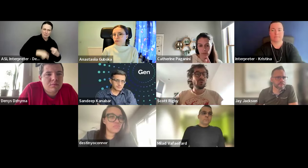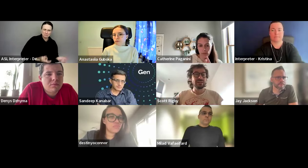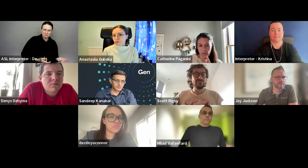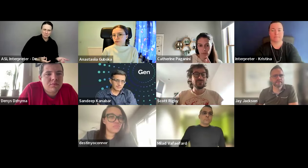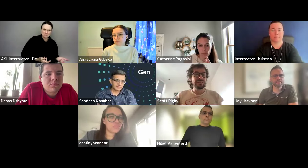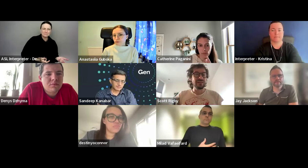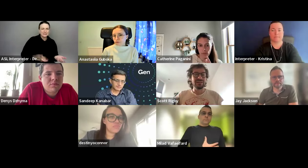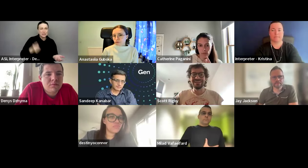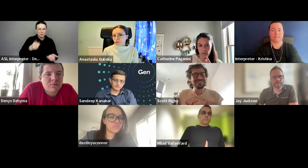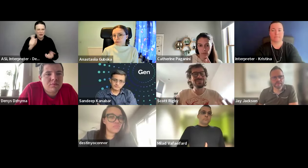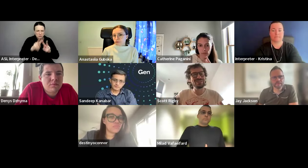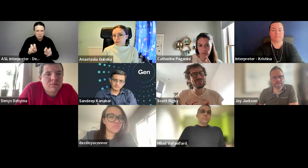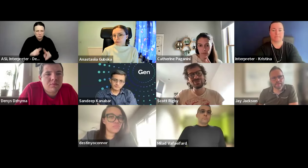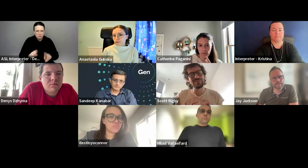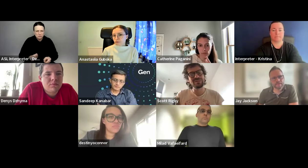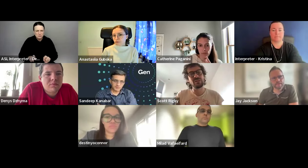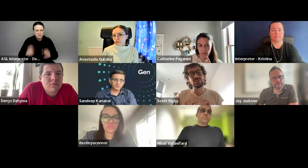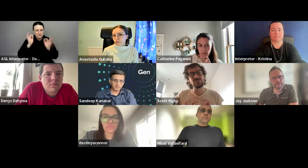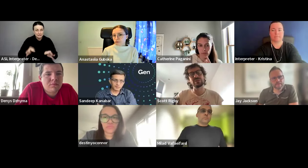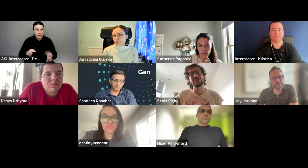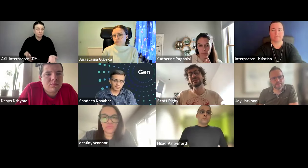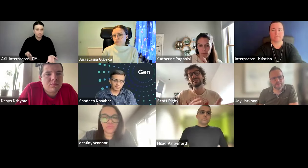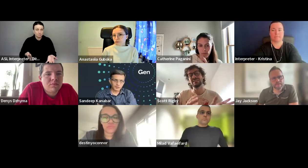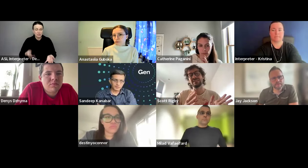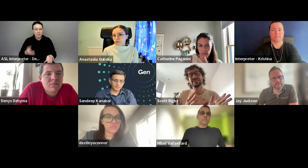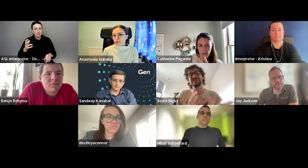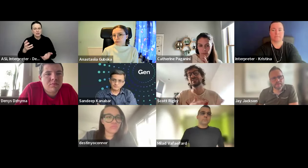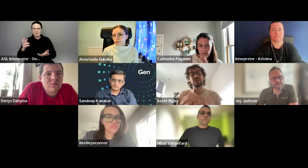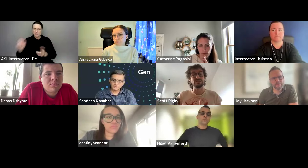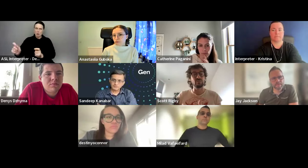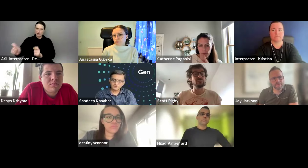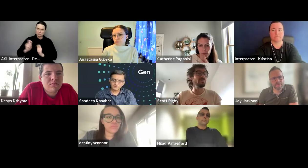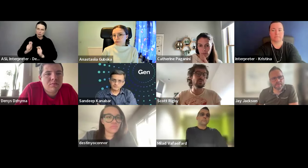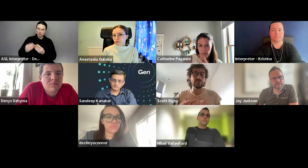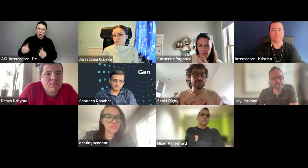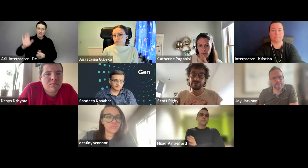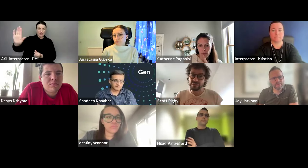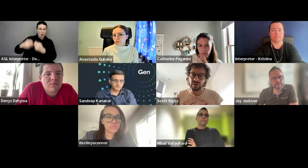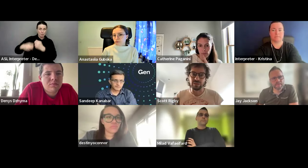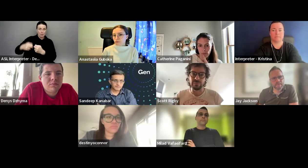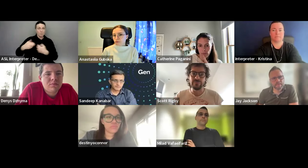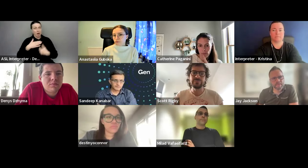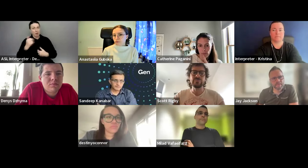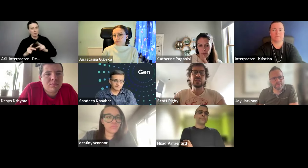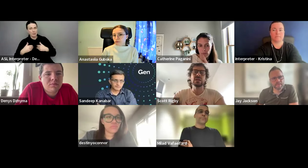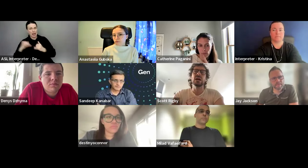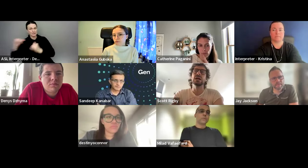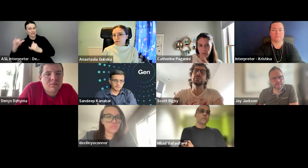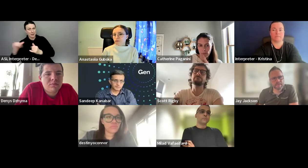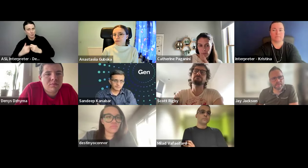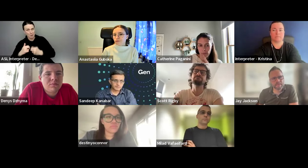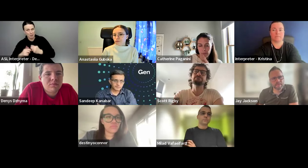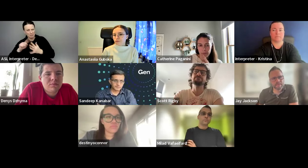and they wanted in, to contribute to the project in the sense that it solves their problem? Do others have this problem?